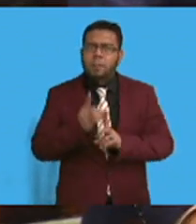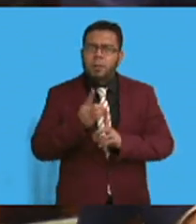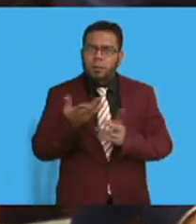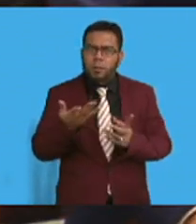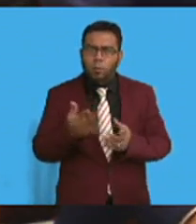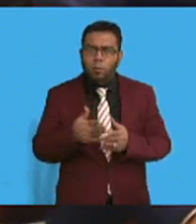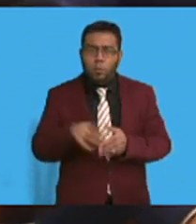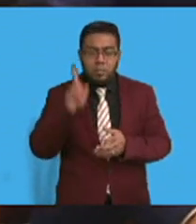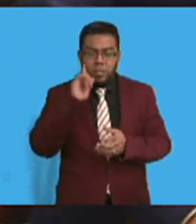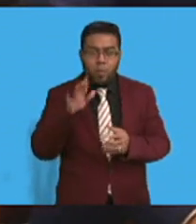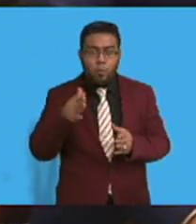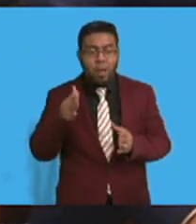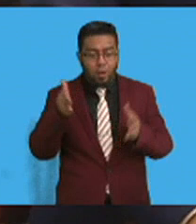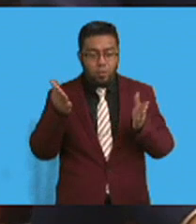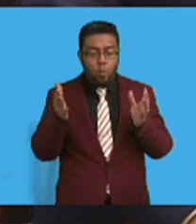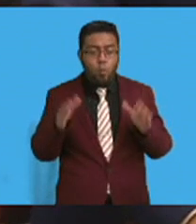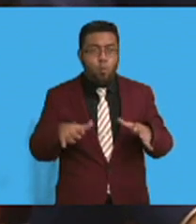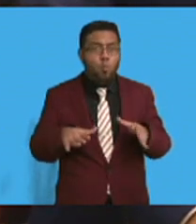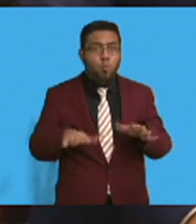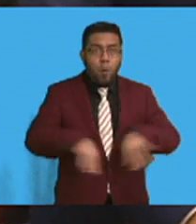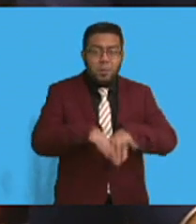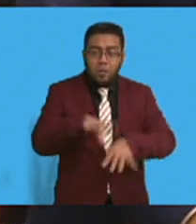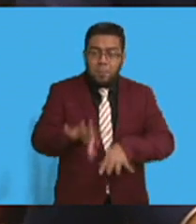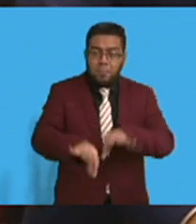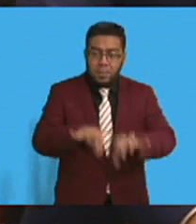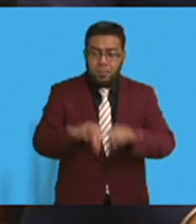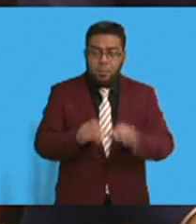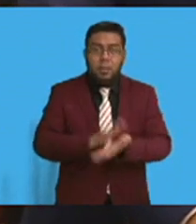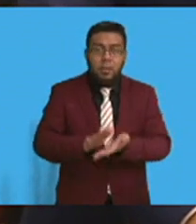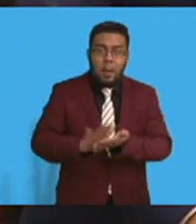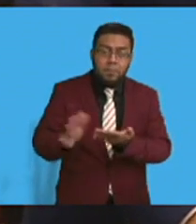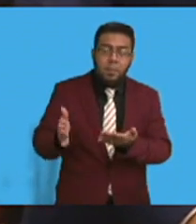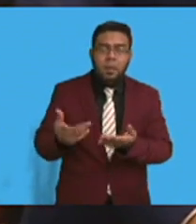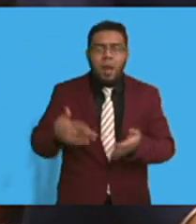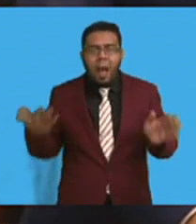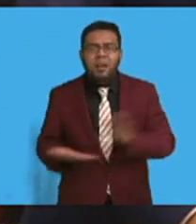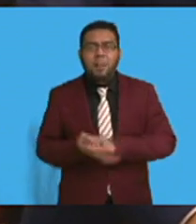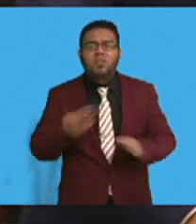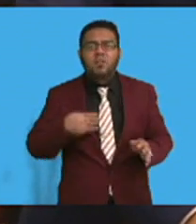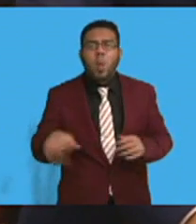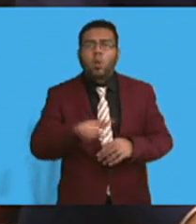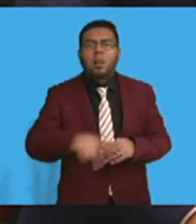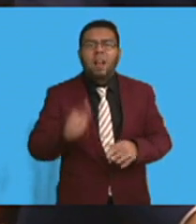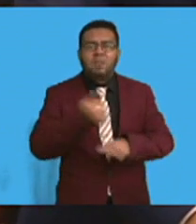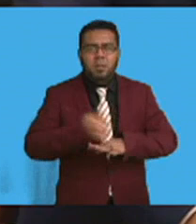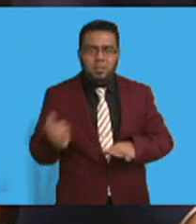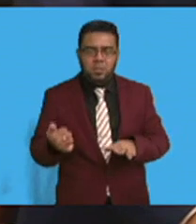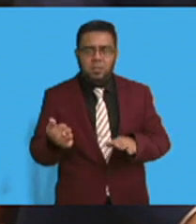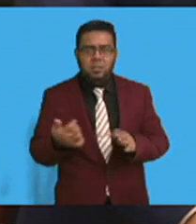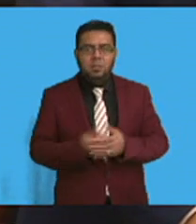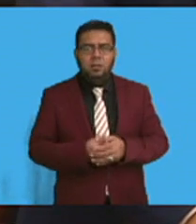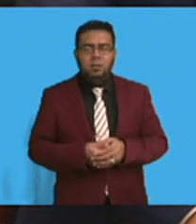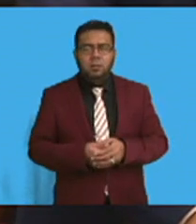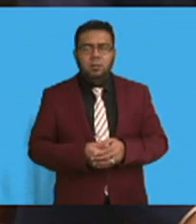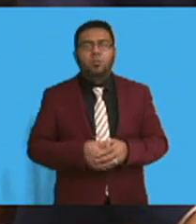rubbish cleanup under the Ministry of Local Government, because this again is a local governance and development issue. Direct health aspects will remain with the Ministry